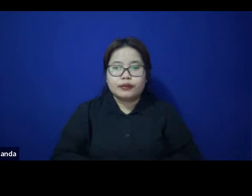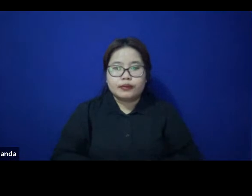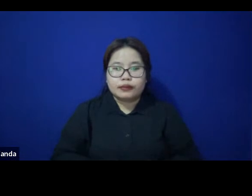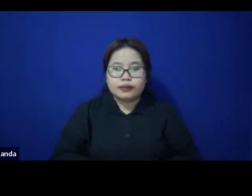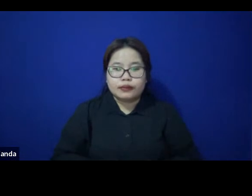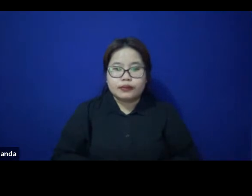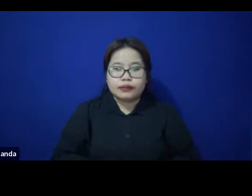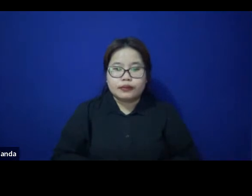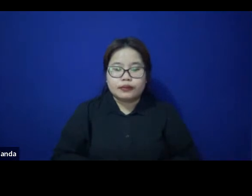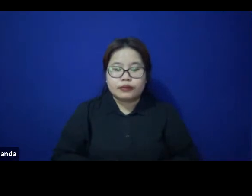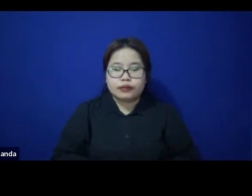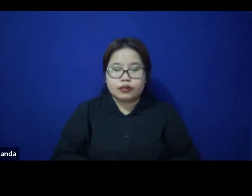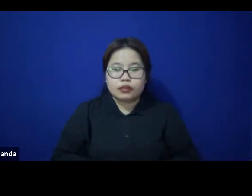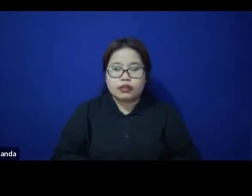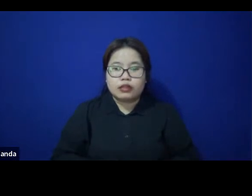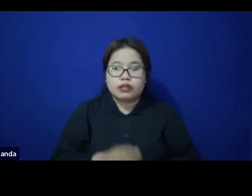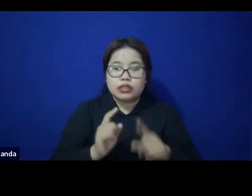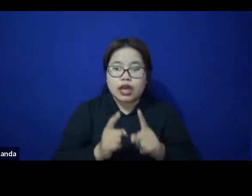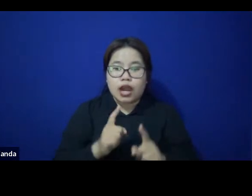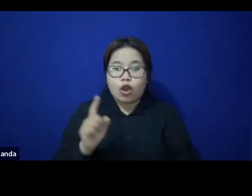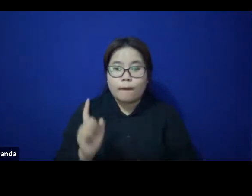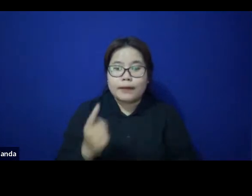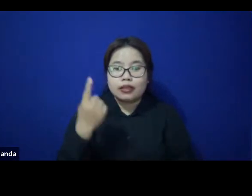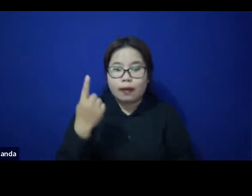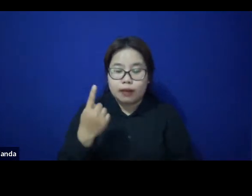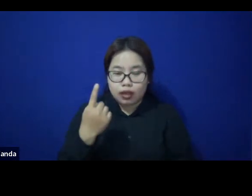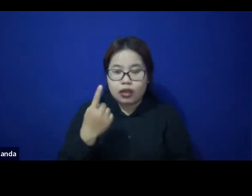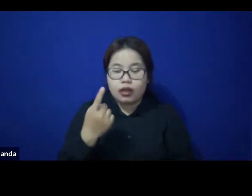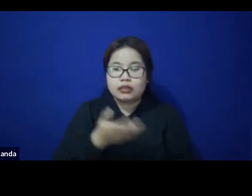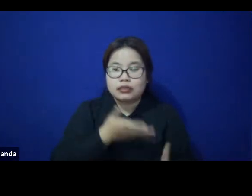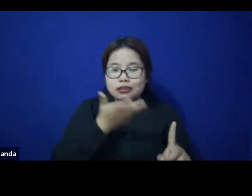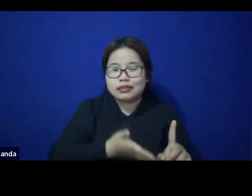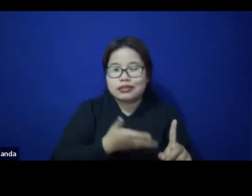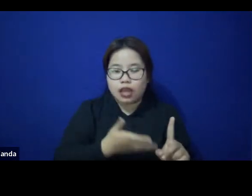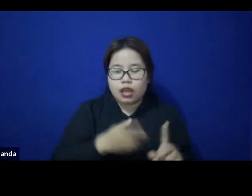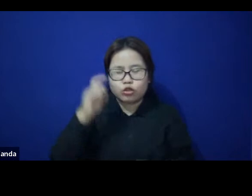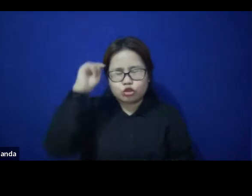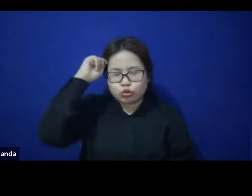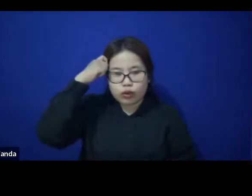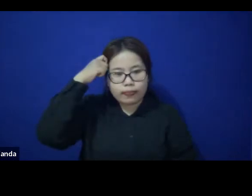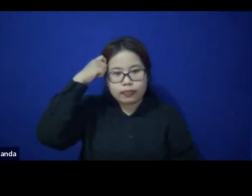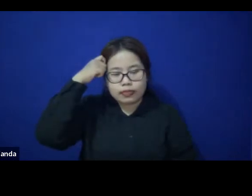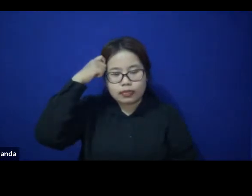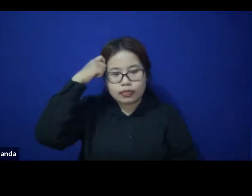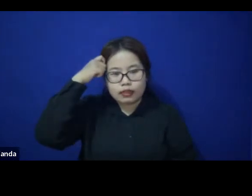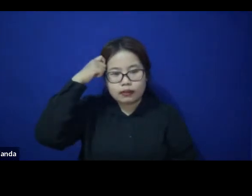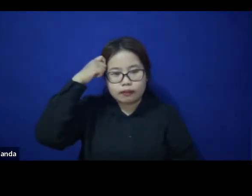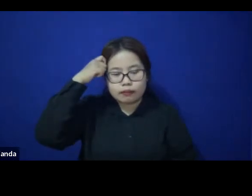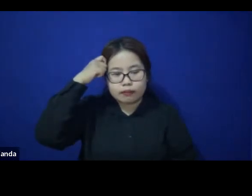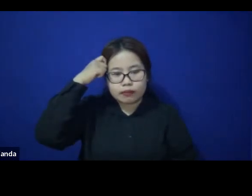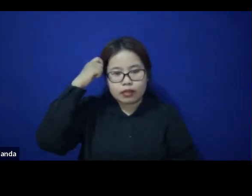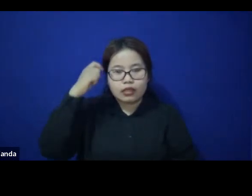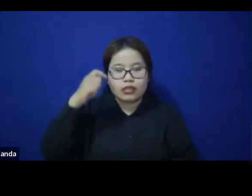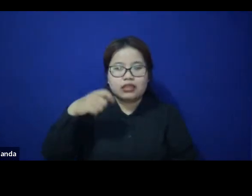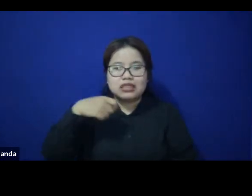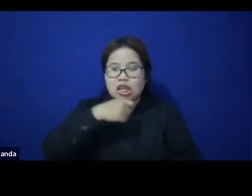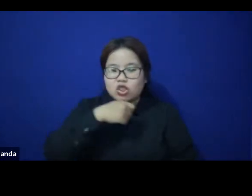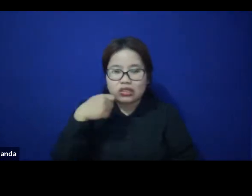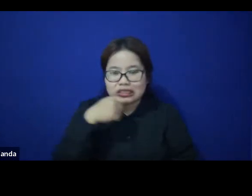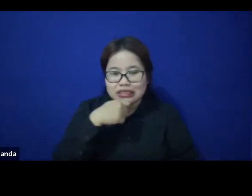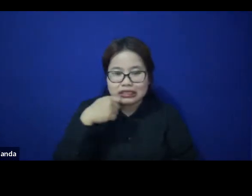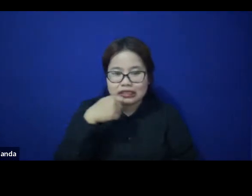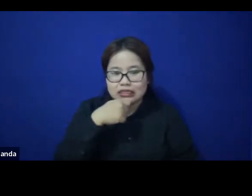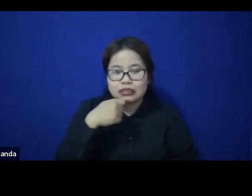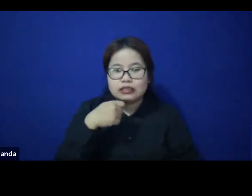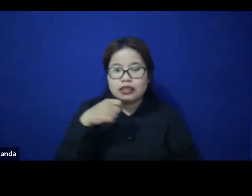all, she struggles with brushing her teeth. She's funded under the NDIS to be assisted in doing so, but it